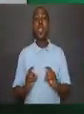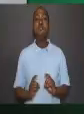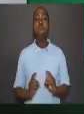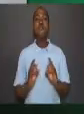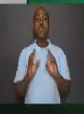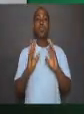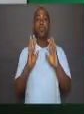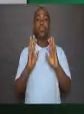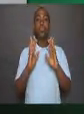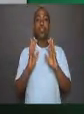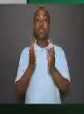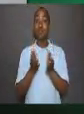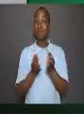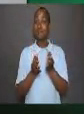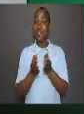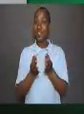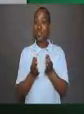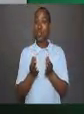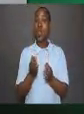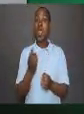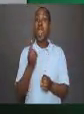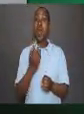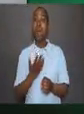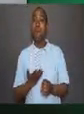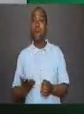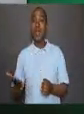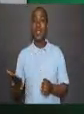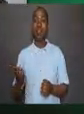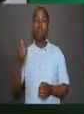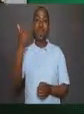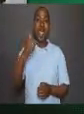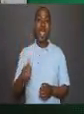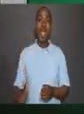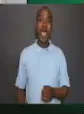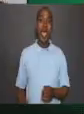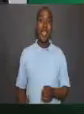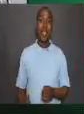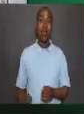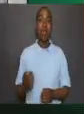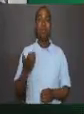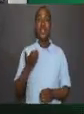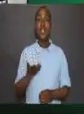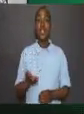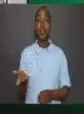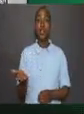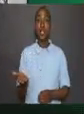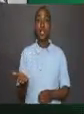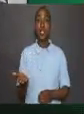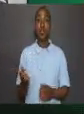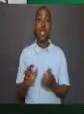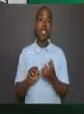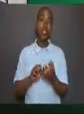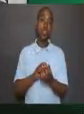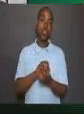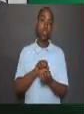Diffusion describes when particles of a gas or substances in a